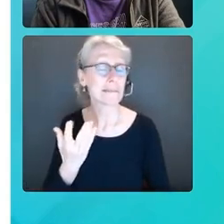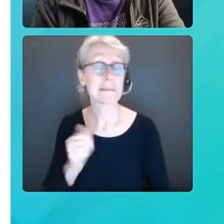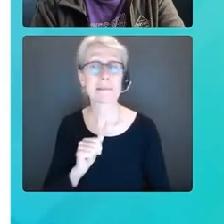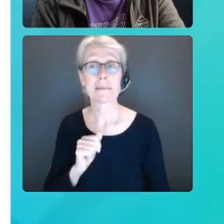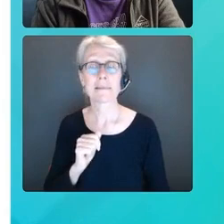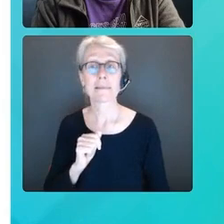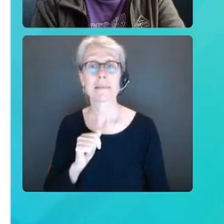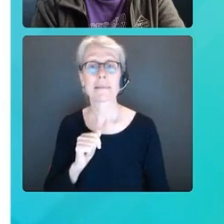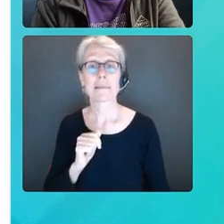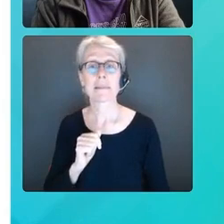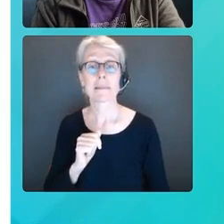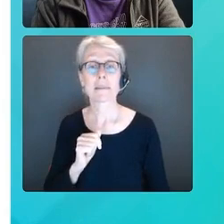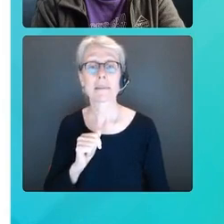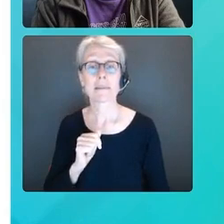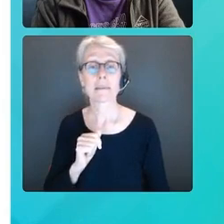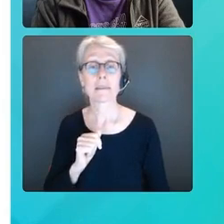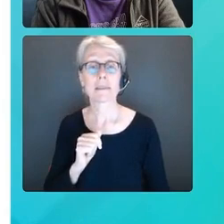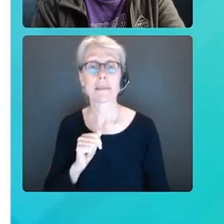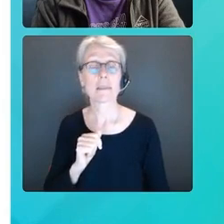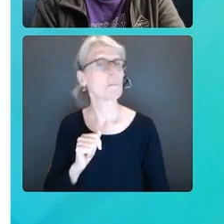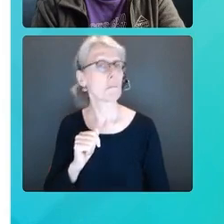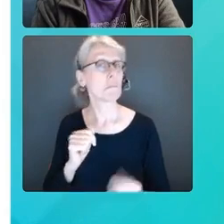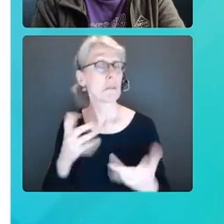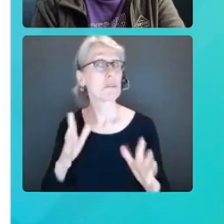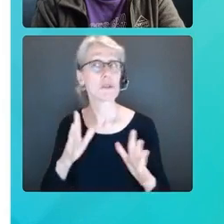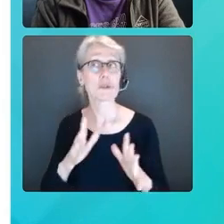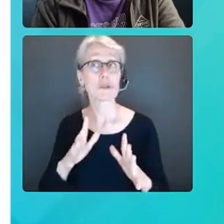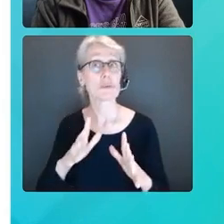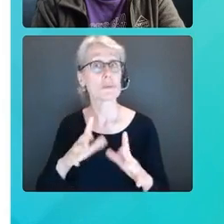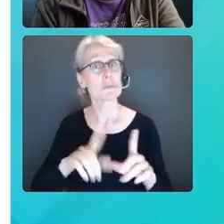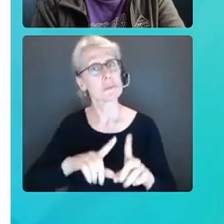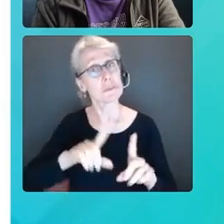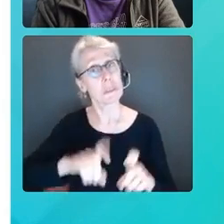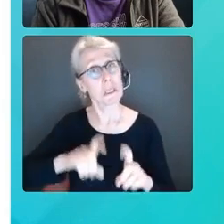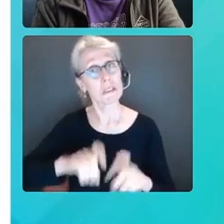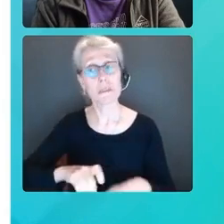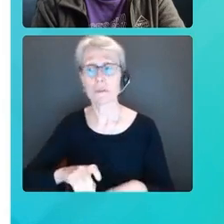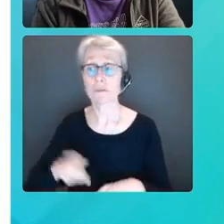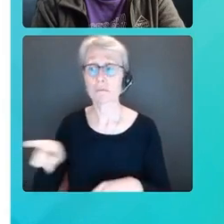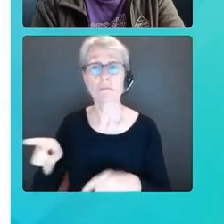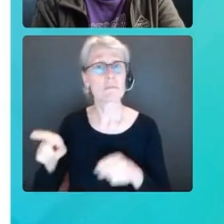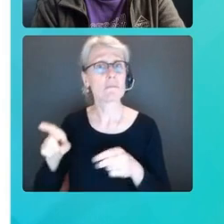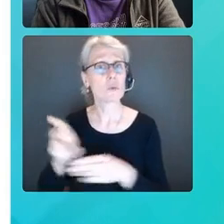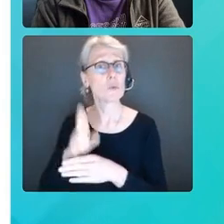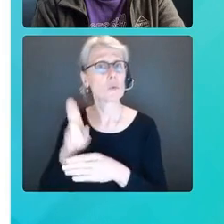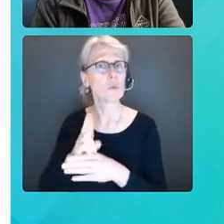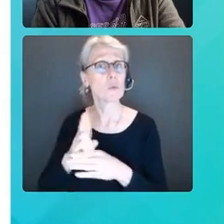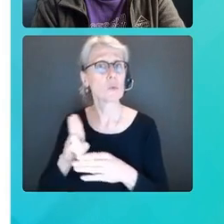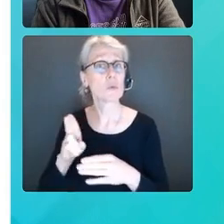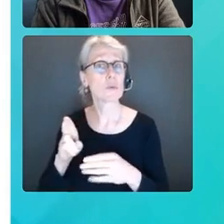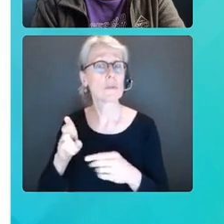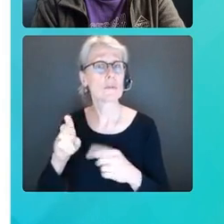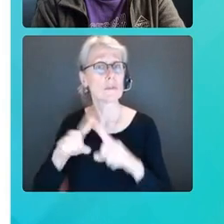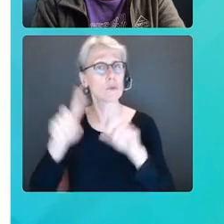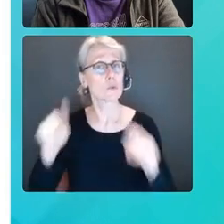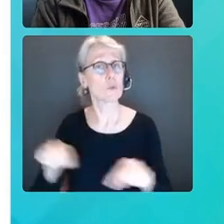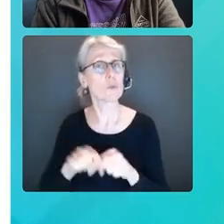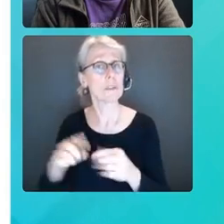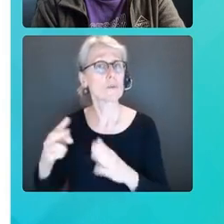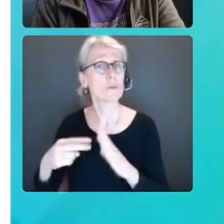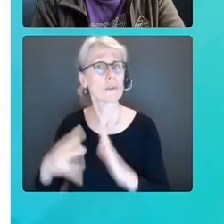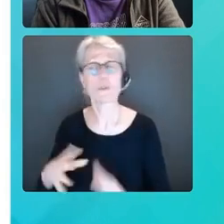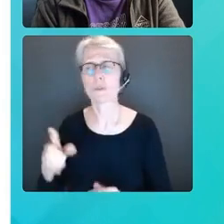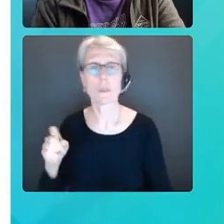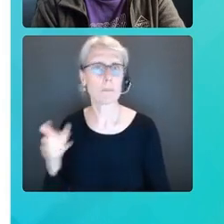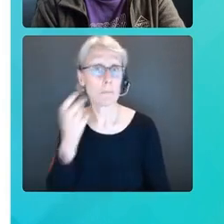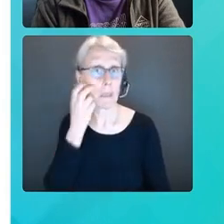of usability testing and accessibility testing where I sit next to somebody who's a screen reader primarily blind. And I